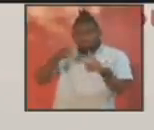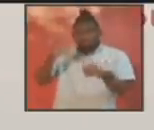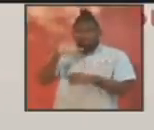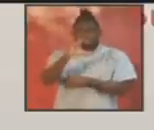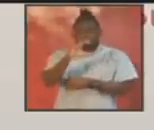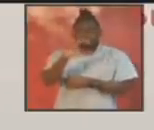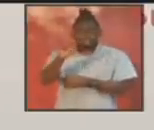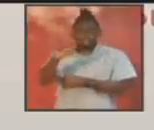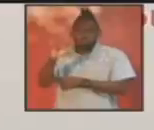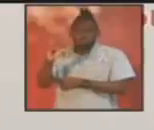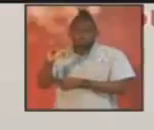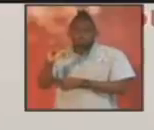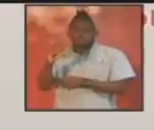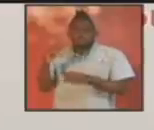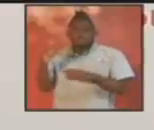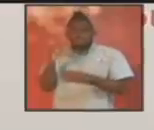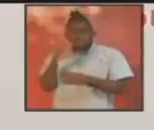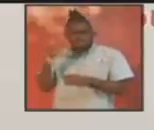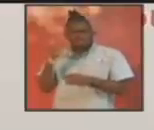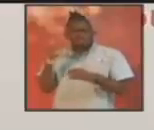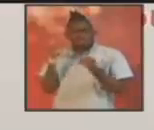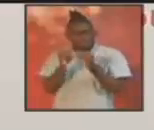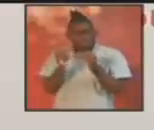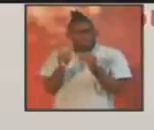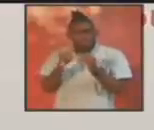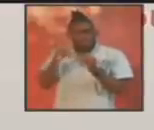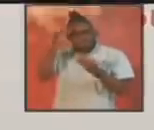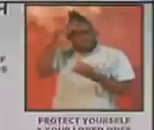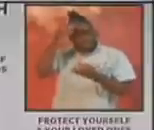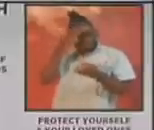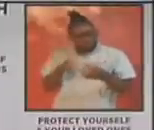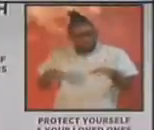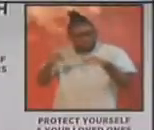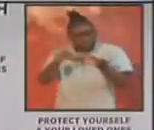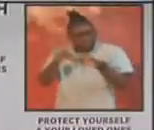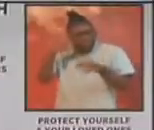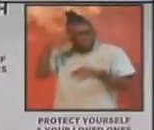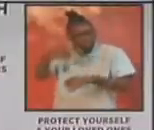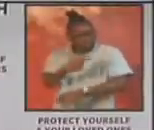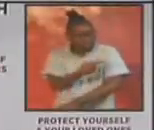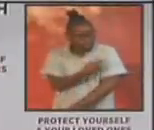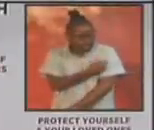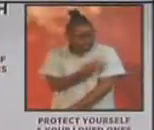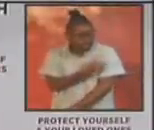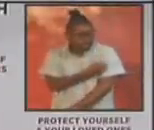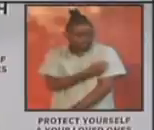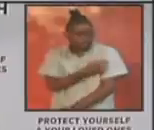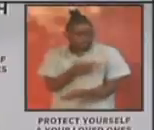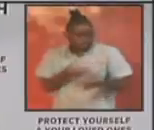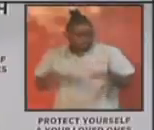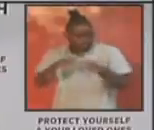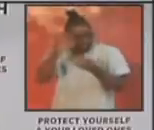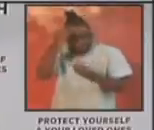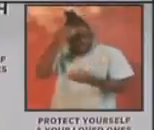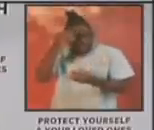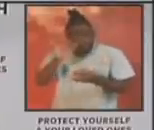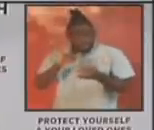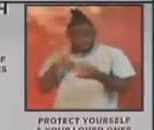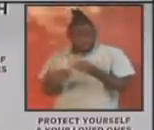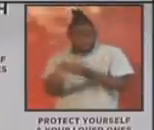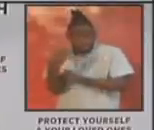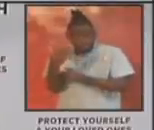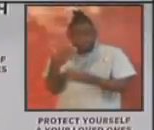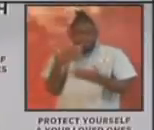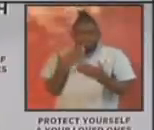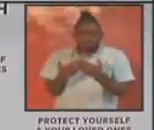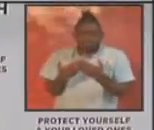additional information on the importance of immunization. Hi, good morning. Thanks, Ms. Alcantara. Morning, Honorable Minister